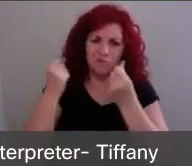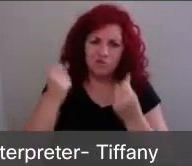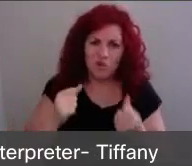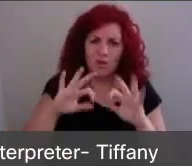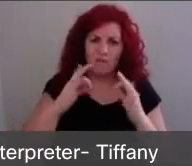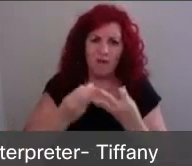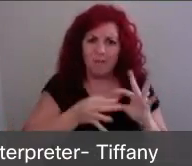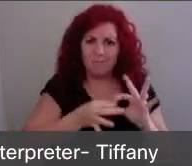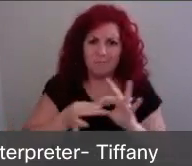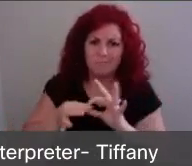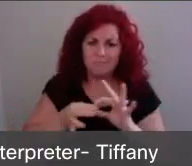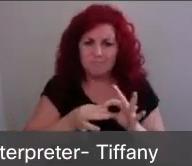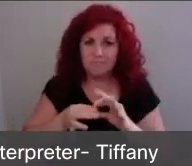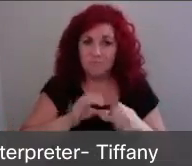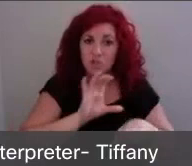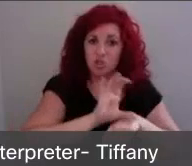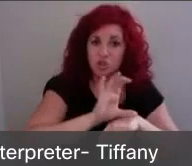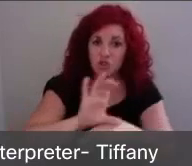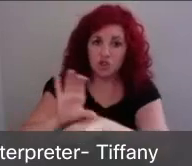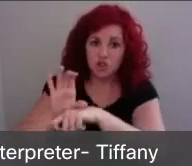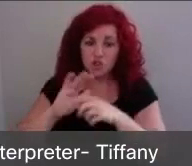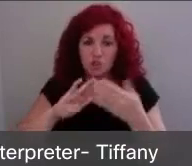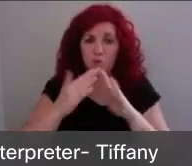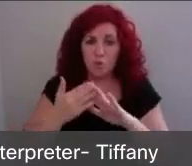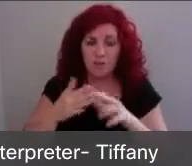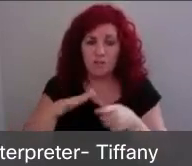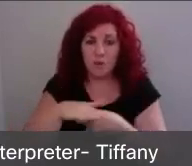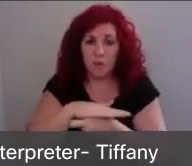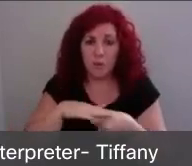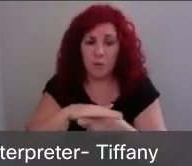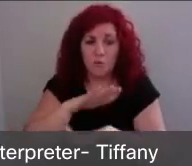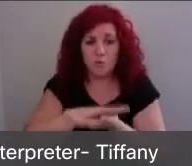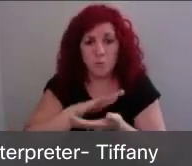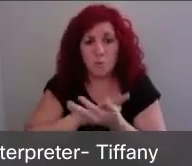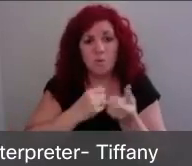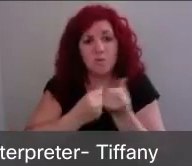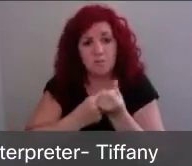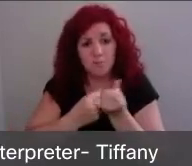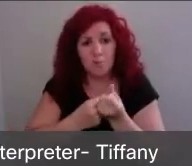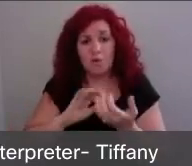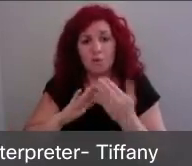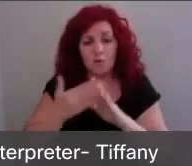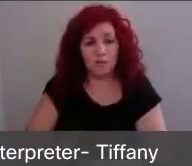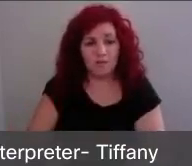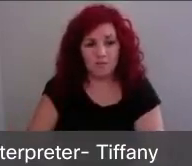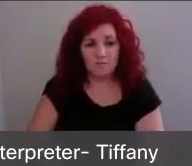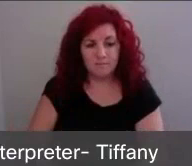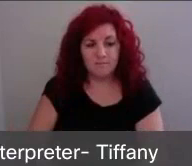ties, church communities, local school support communities.